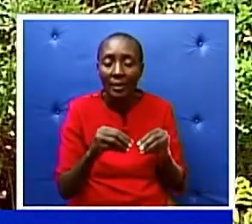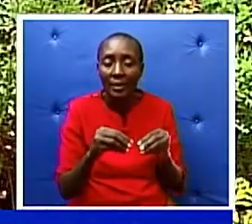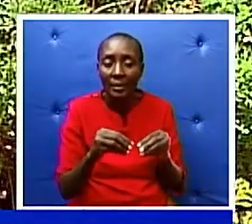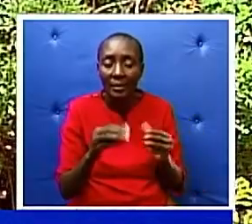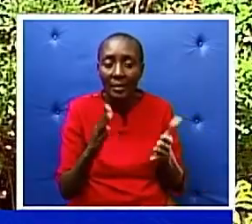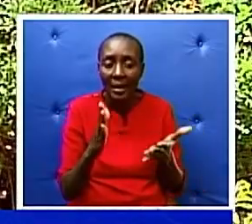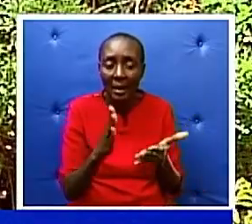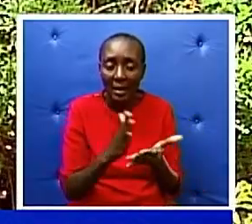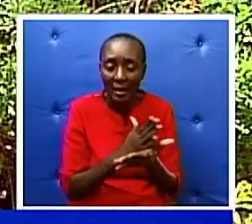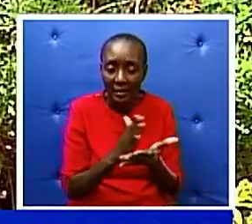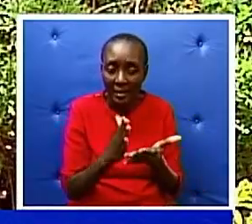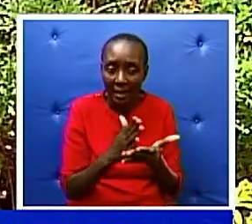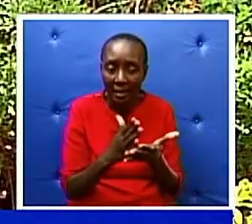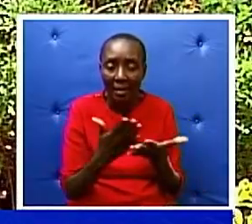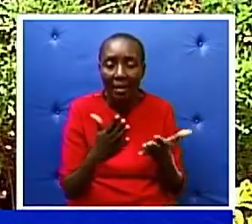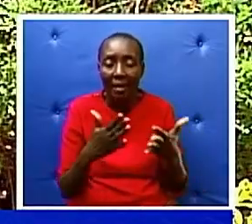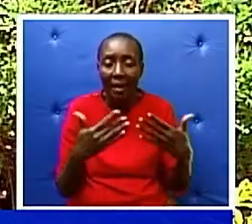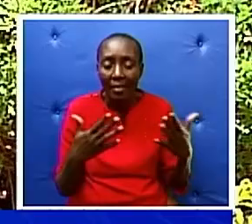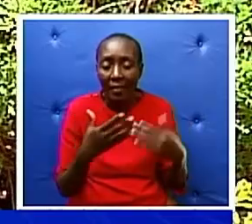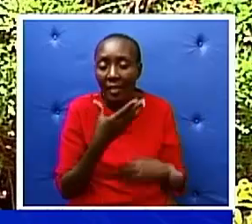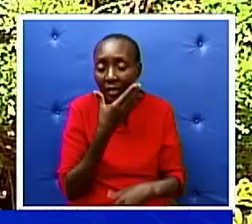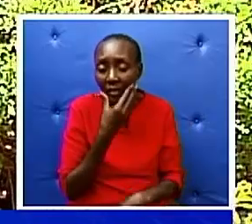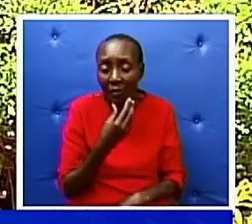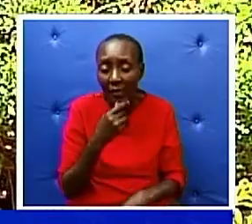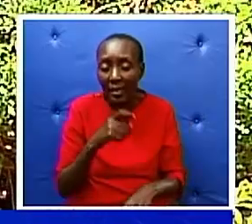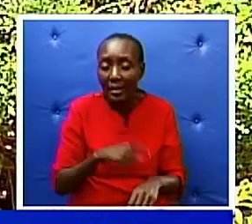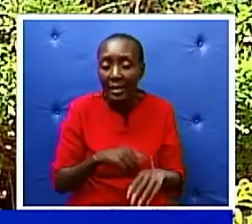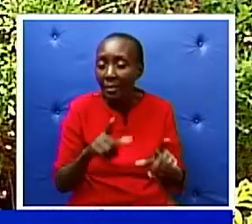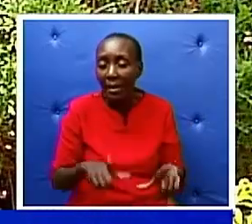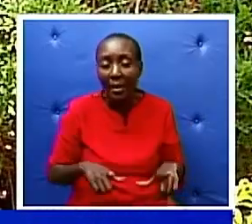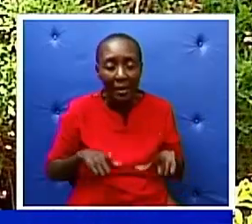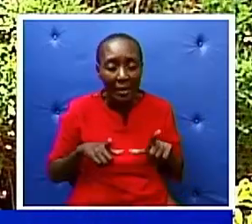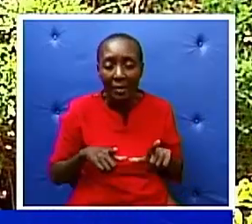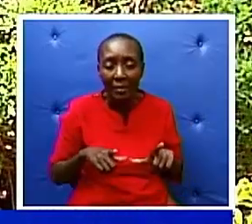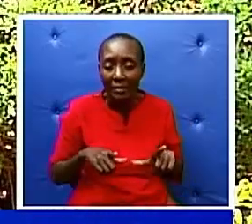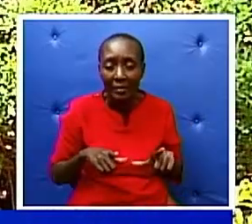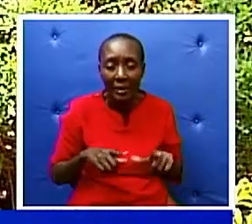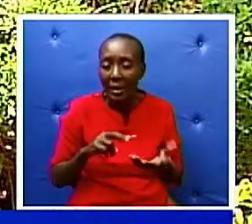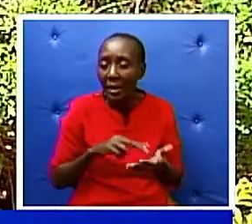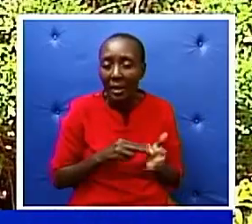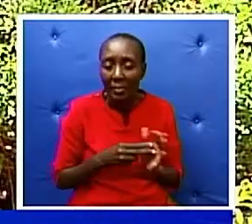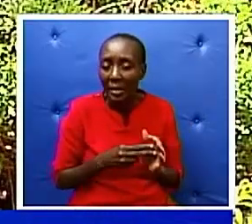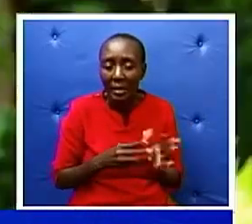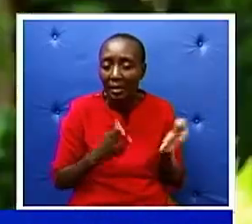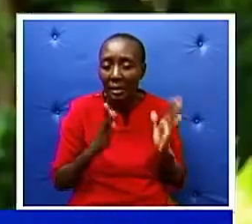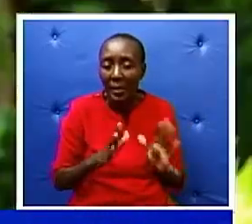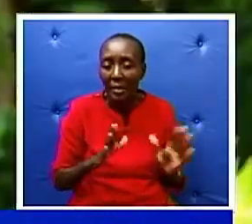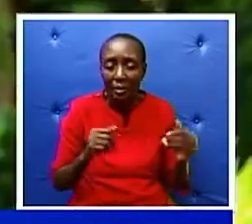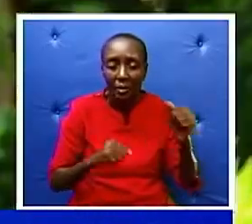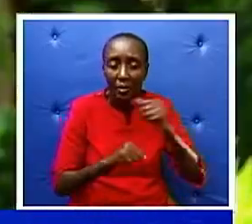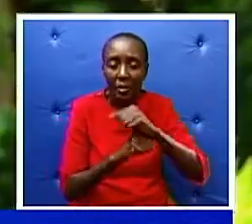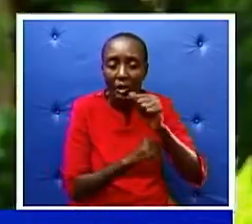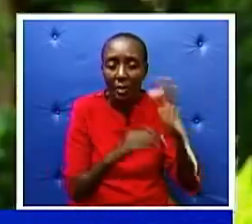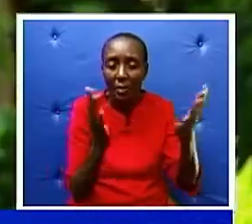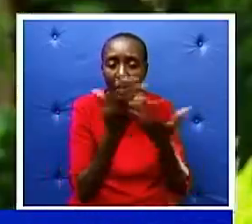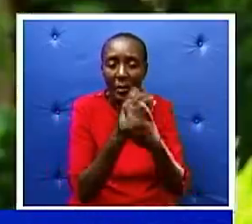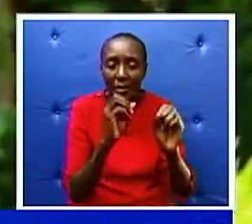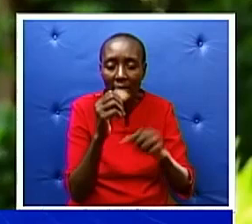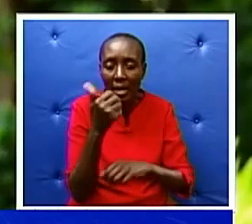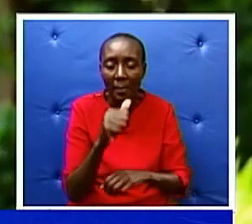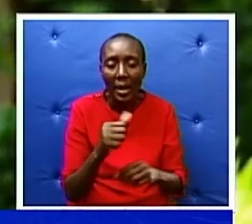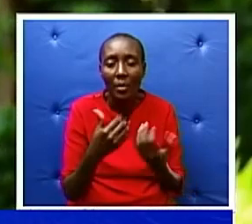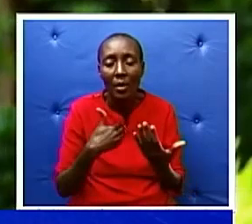the property of our father while he's still alive. So I don't have a presidential candidate yet. Okay, and thank you so much for being part of